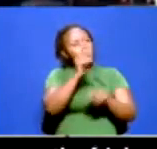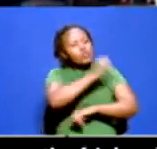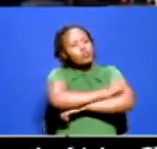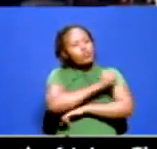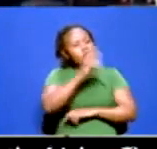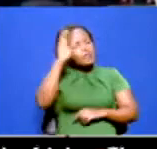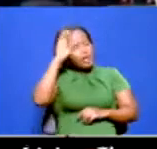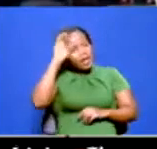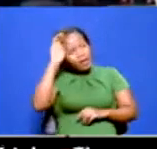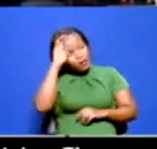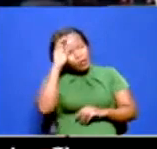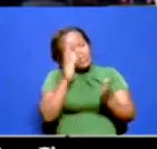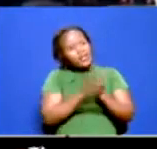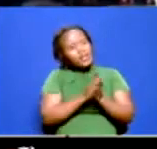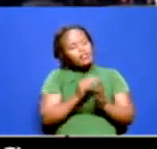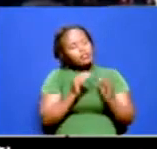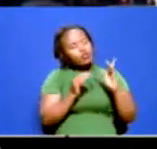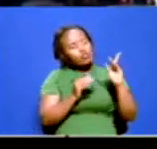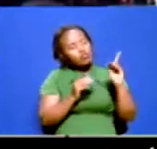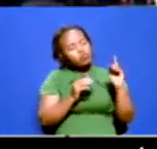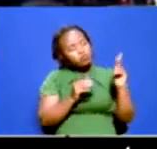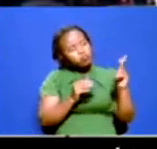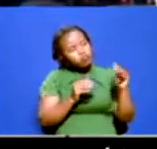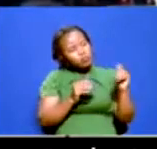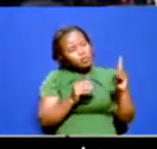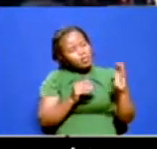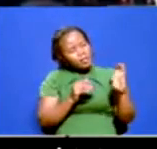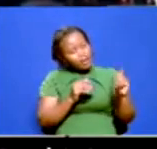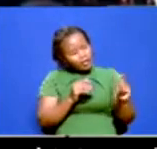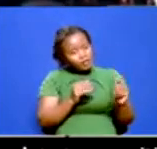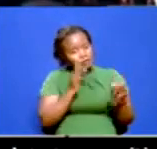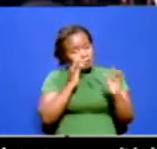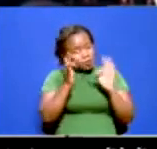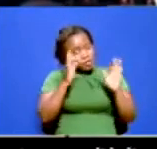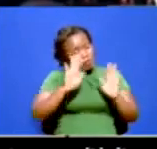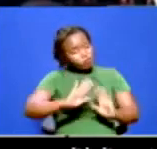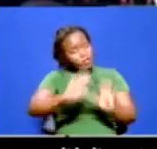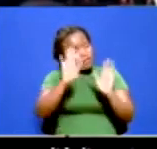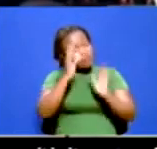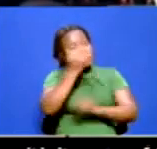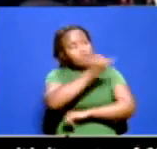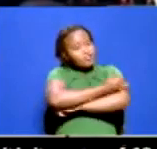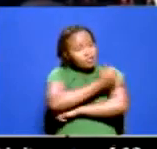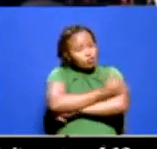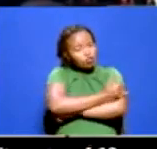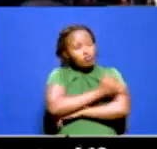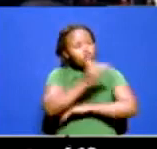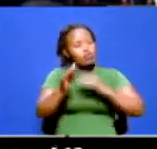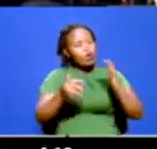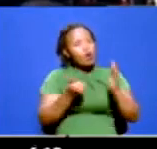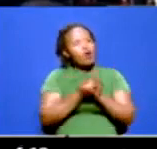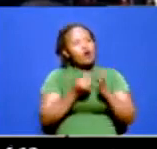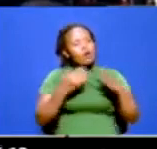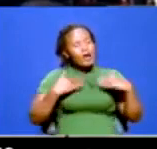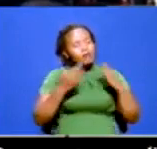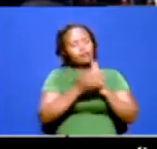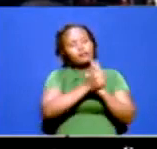and so that when they leave those institutions, they are already attuned to what would happen.